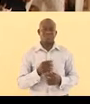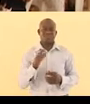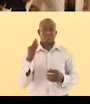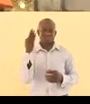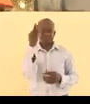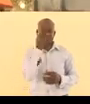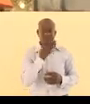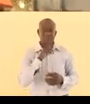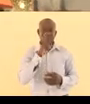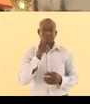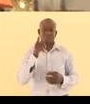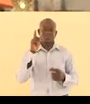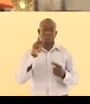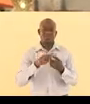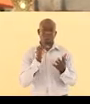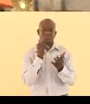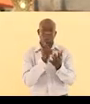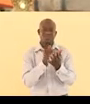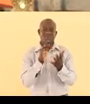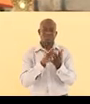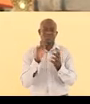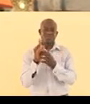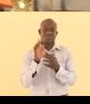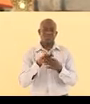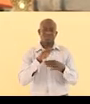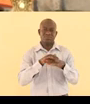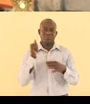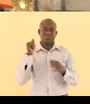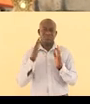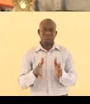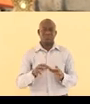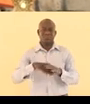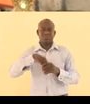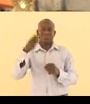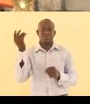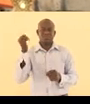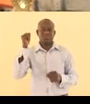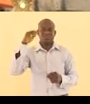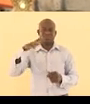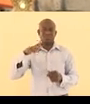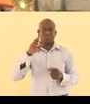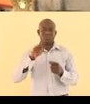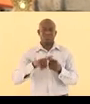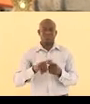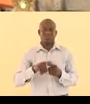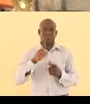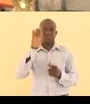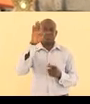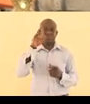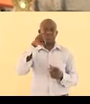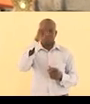us to face the truth of our Christian calling and live it out by your grace